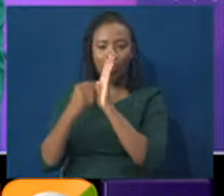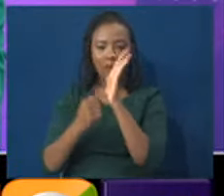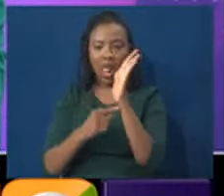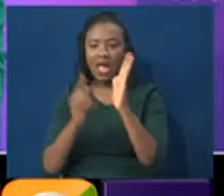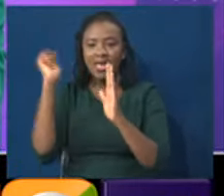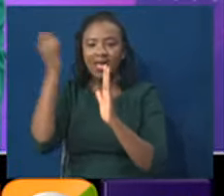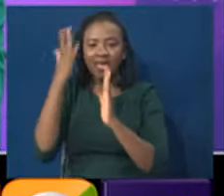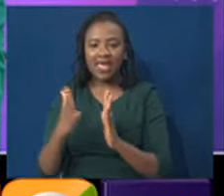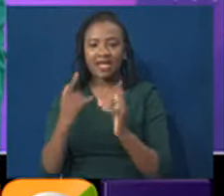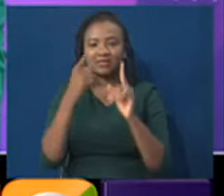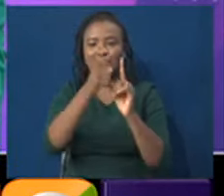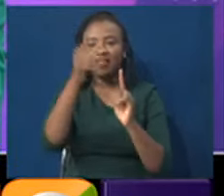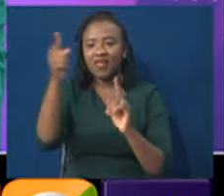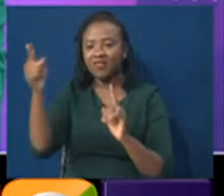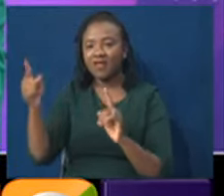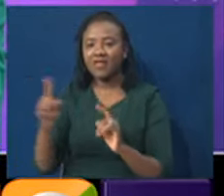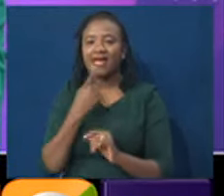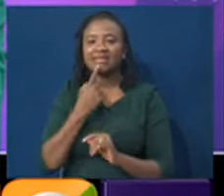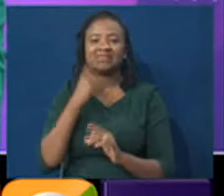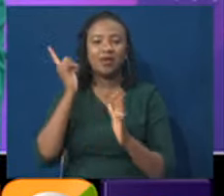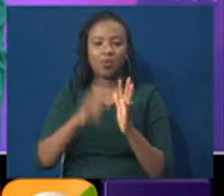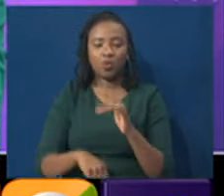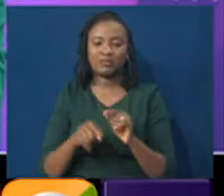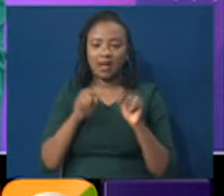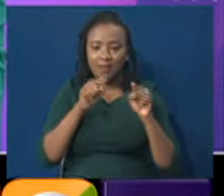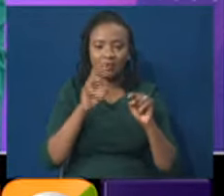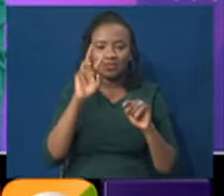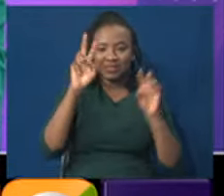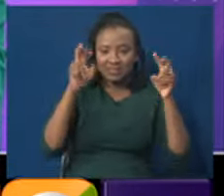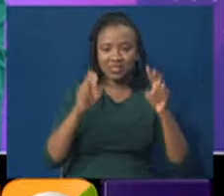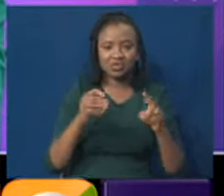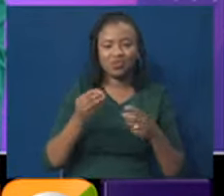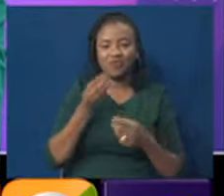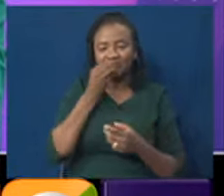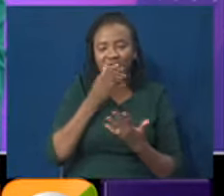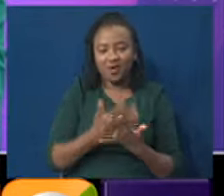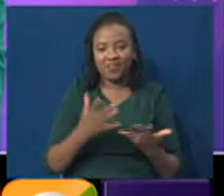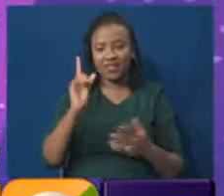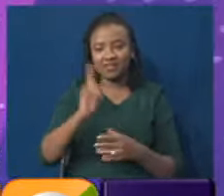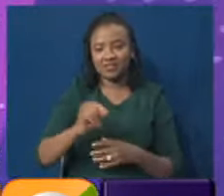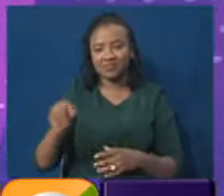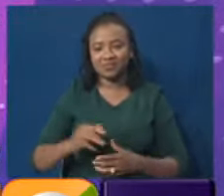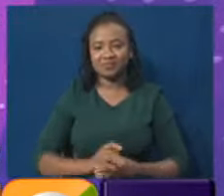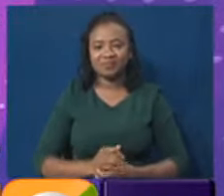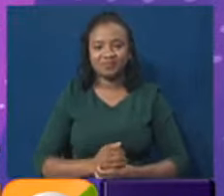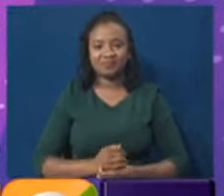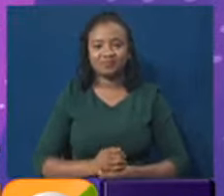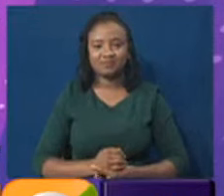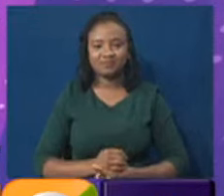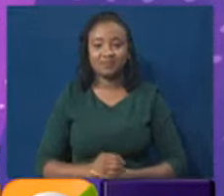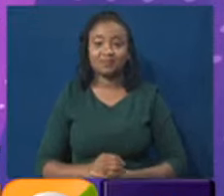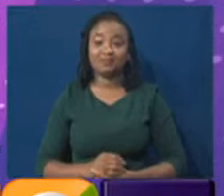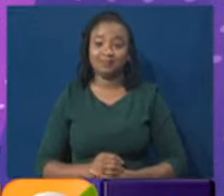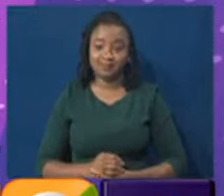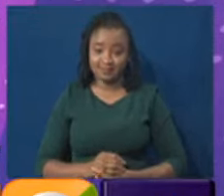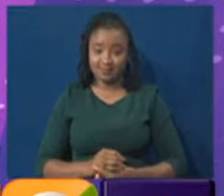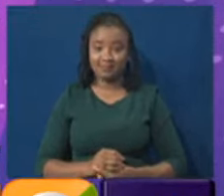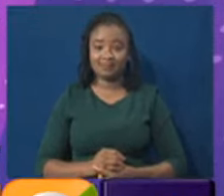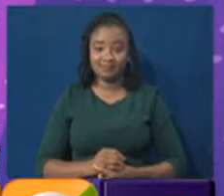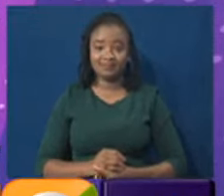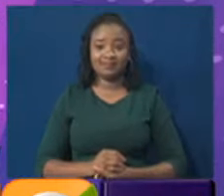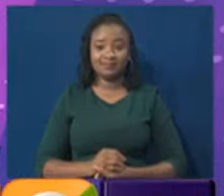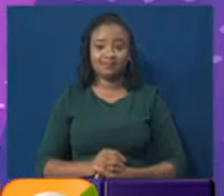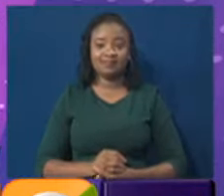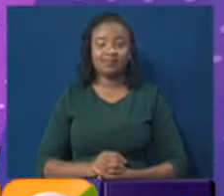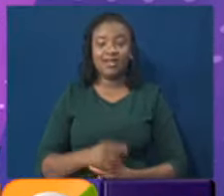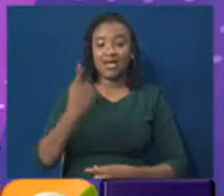are saying about the cost of living, this very hot issue here in studio. That's right, Sam, a hot issue indeed. We heard